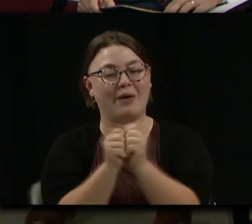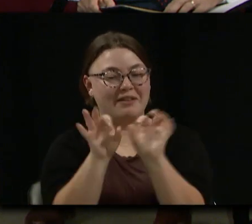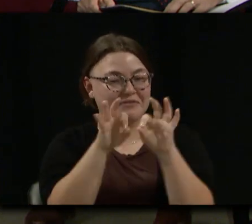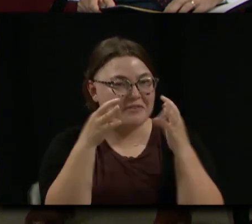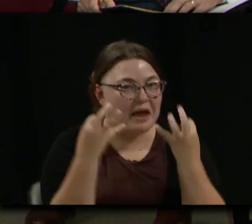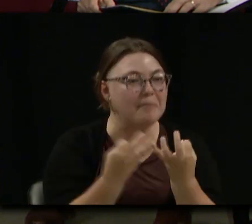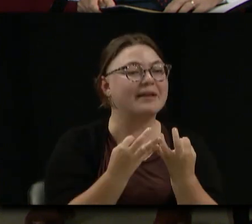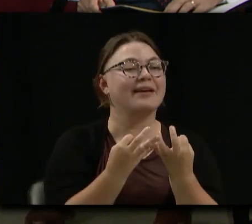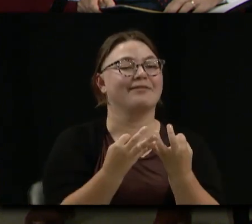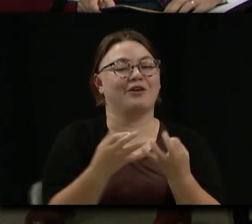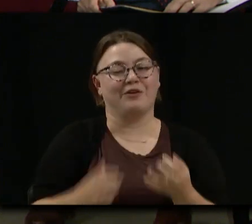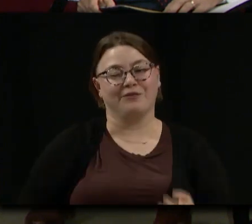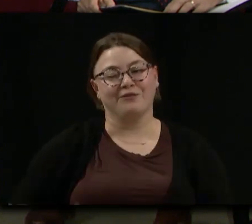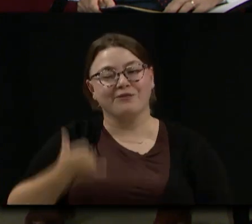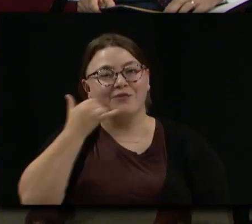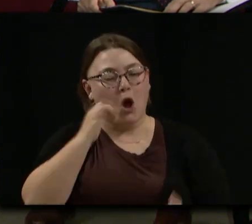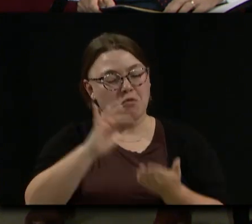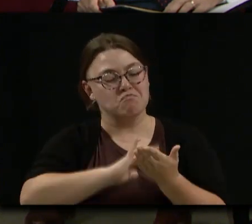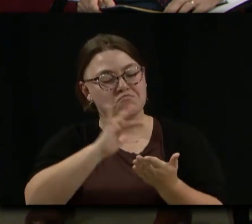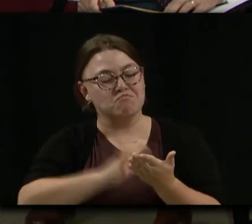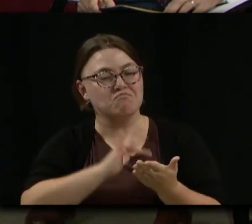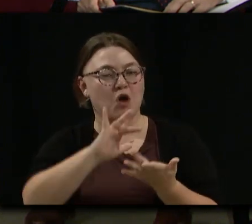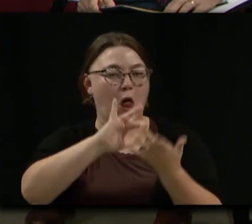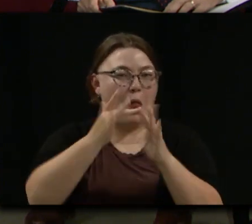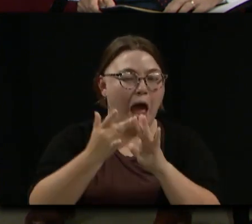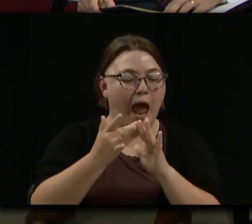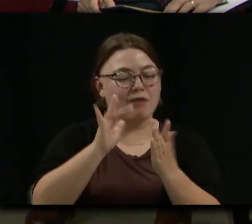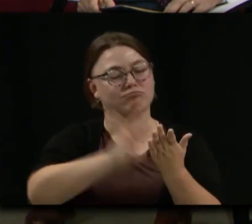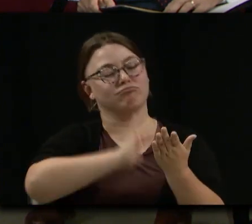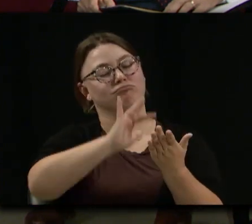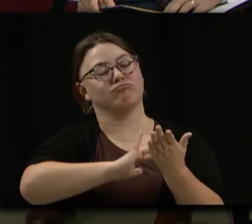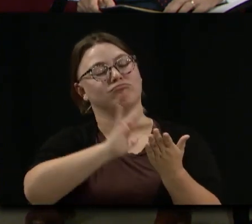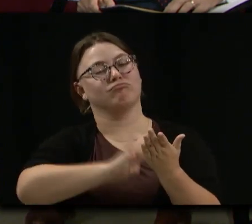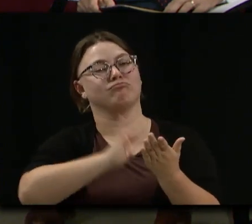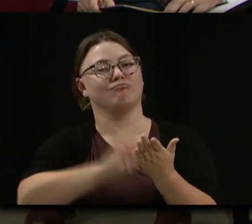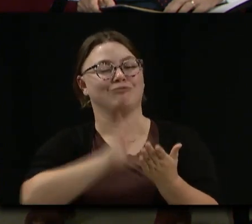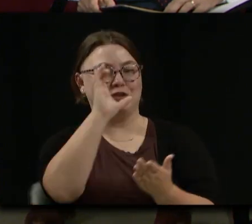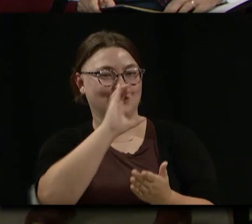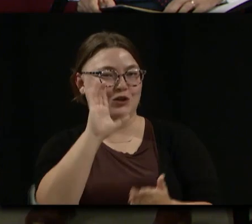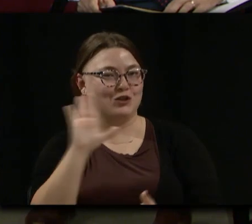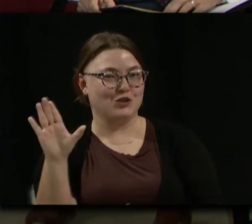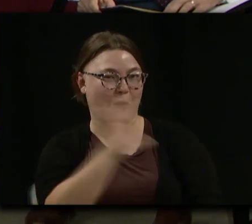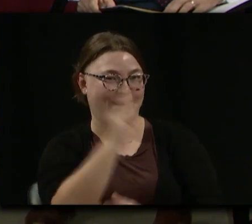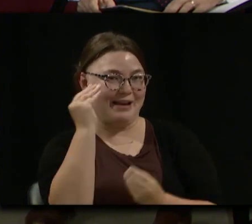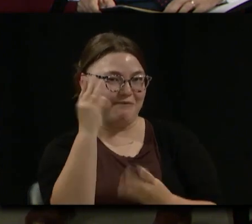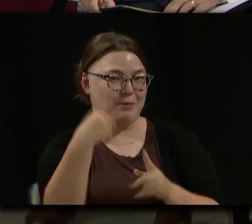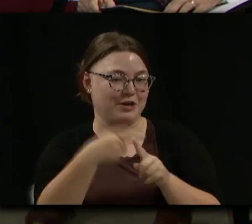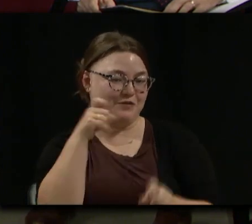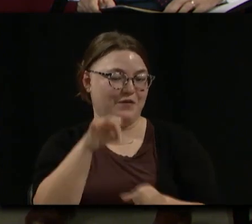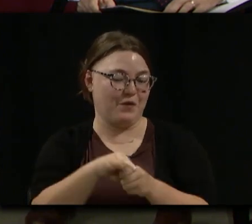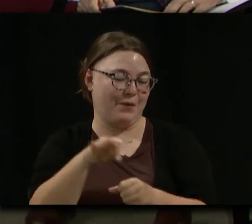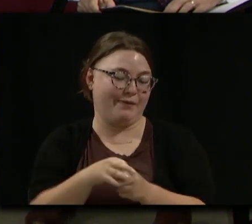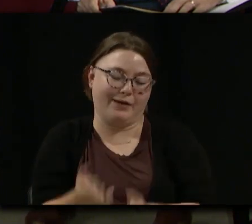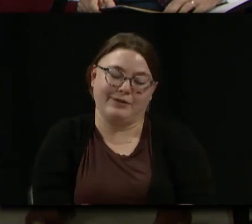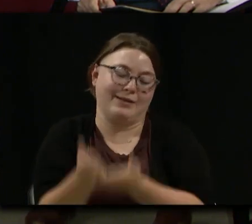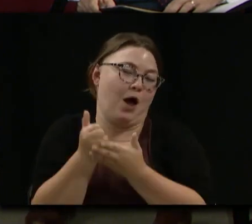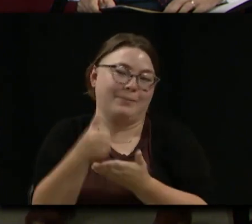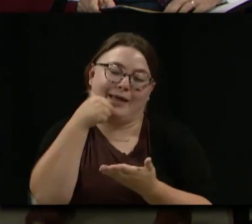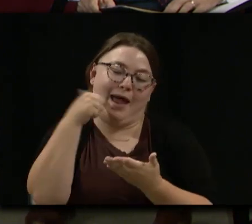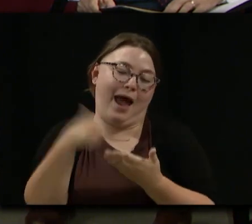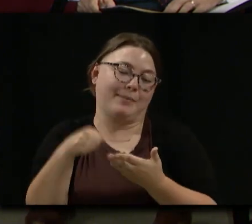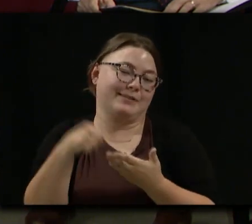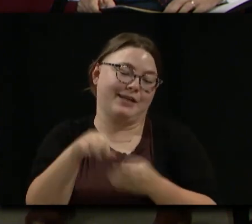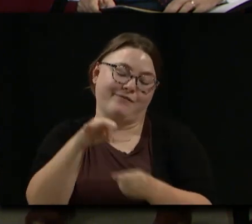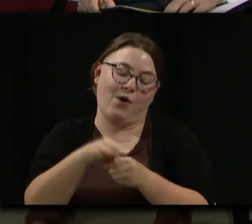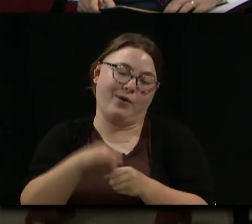the issues and search the candidates. So we always encourage that. That just helps out. And of course, Election Day, of